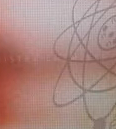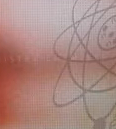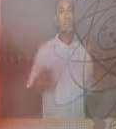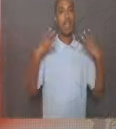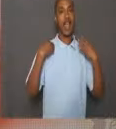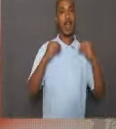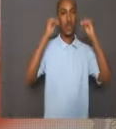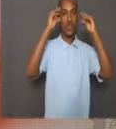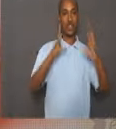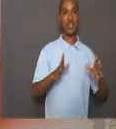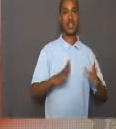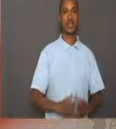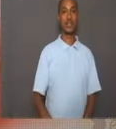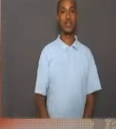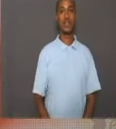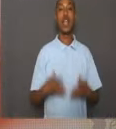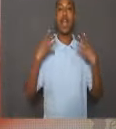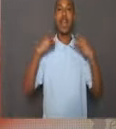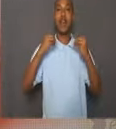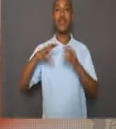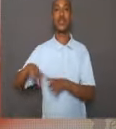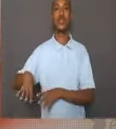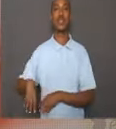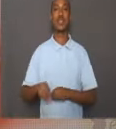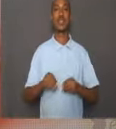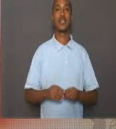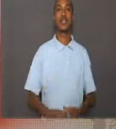Hello, teacher. Hello, students.